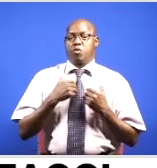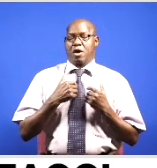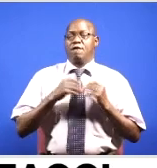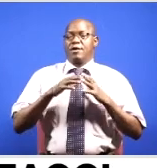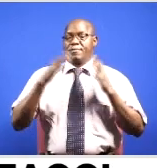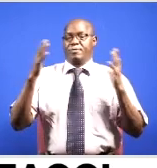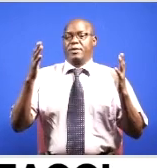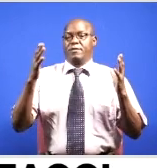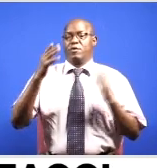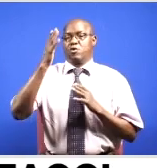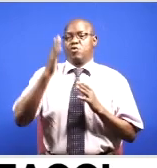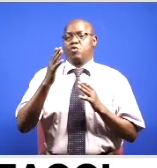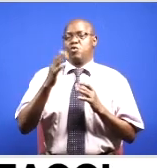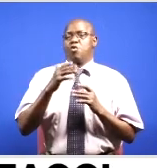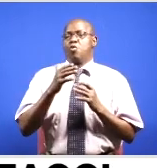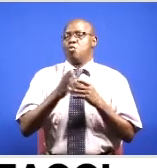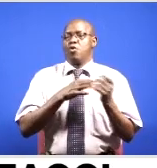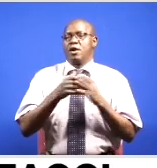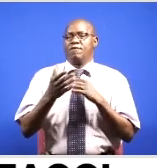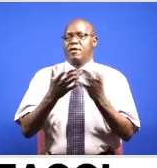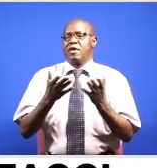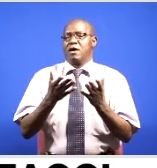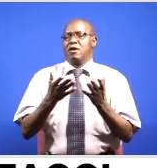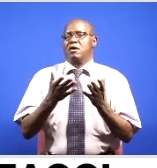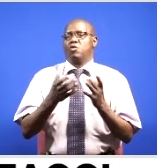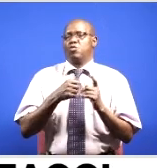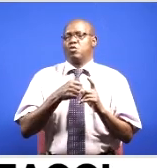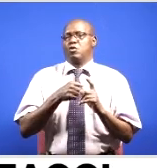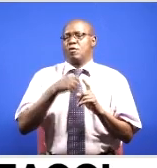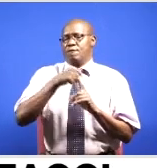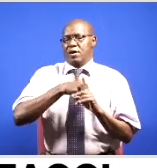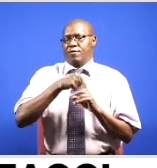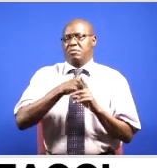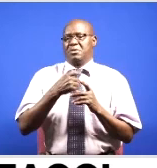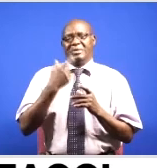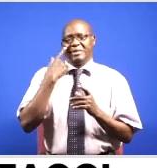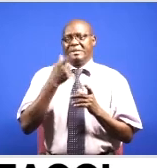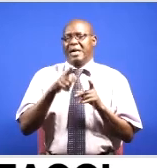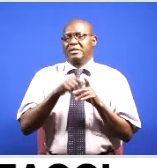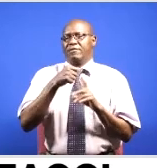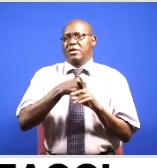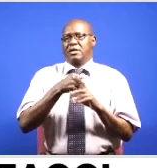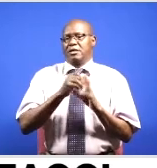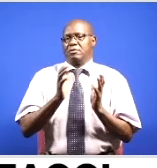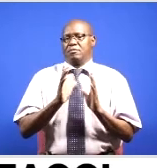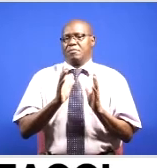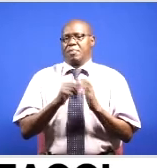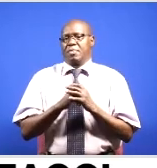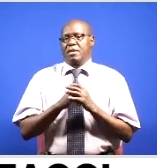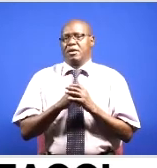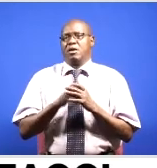to fight whatever is there. I don't see it as a fight, because there's nobody in this country who doesn't like